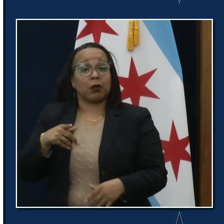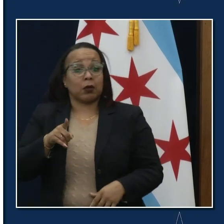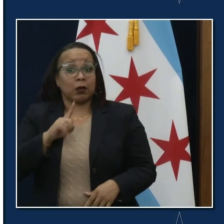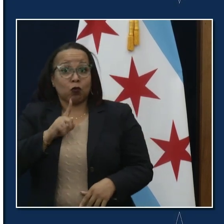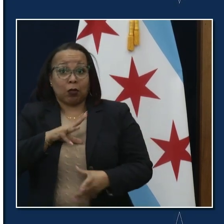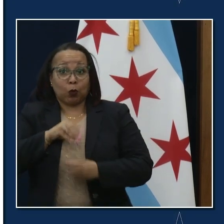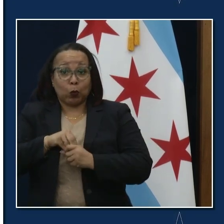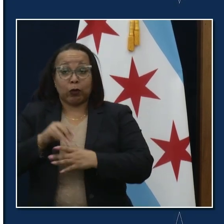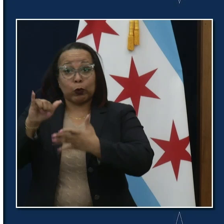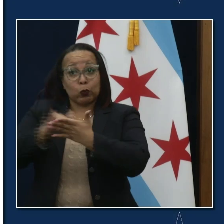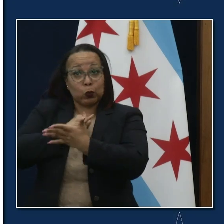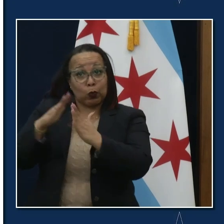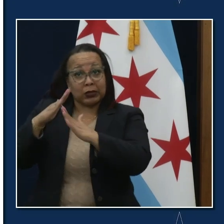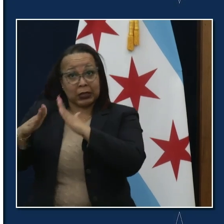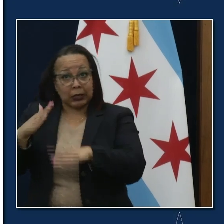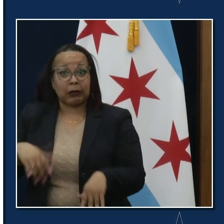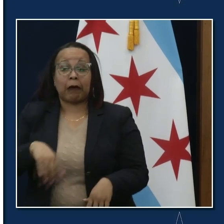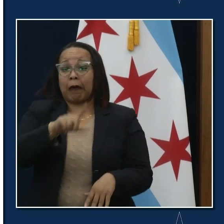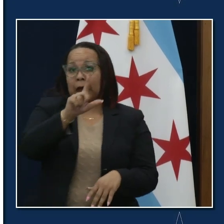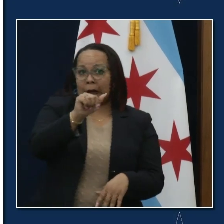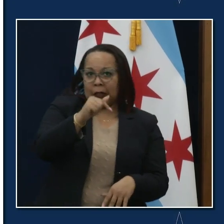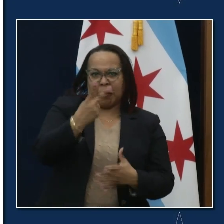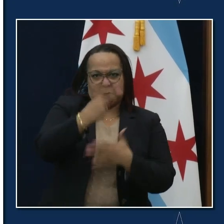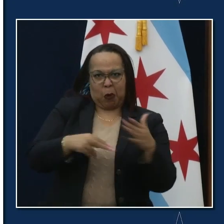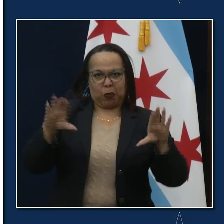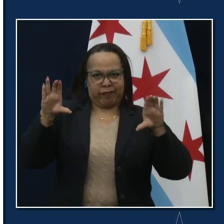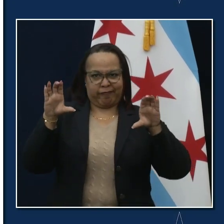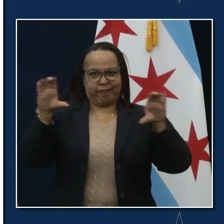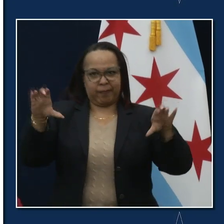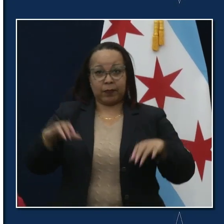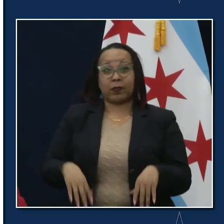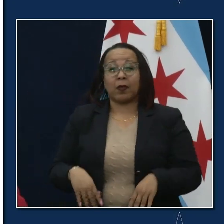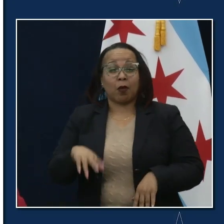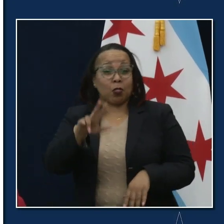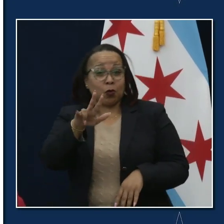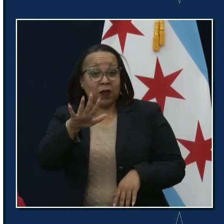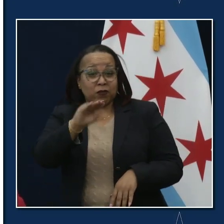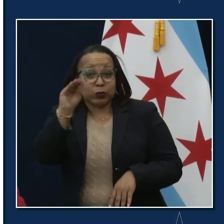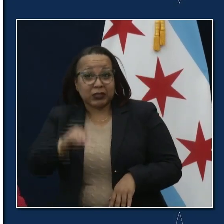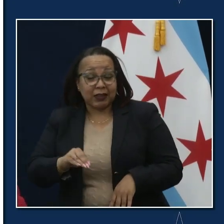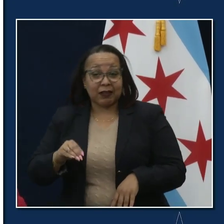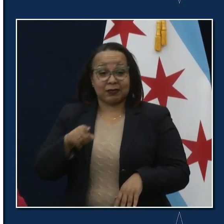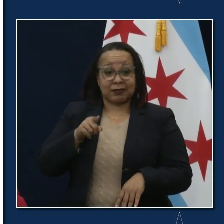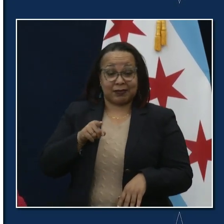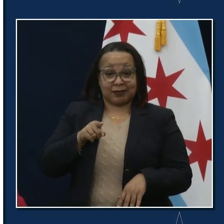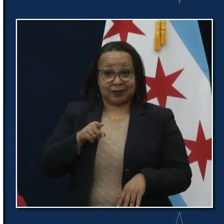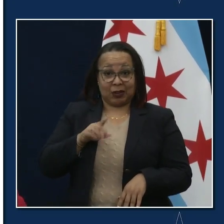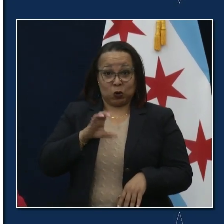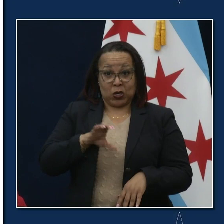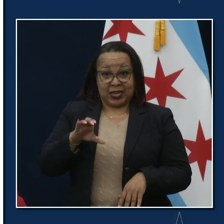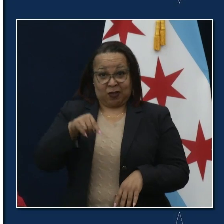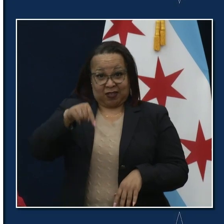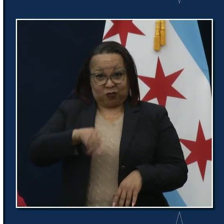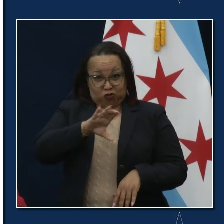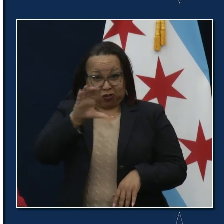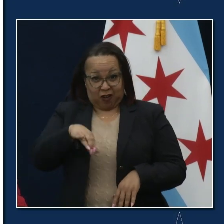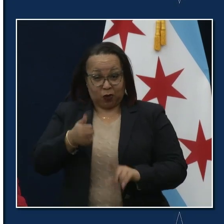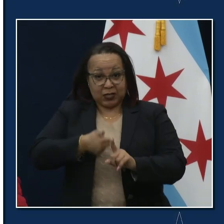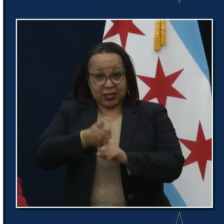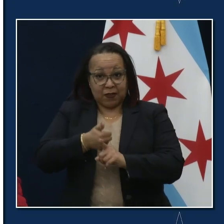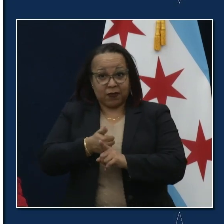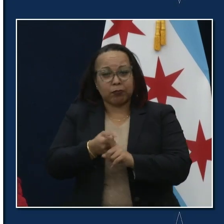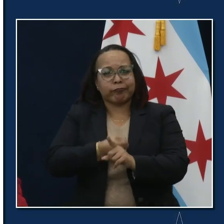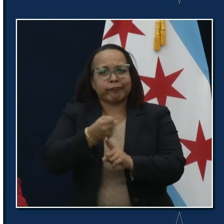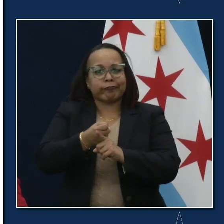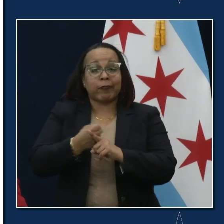include both New York City and Los Angeles. And about 35% of counties, including Cook County and the city of Chicago, were